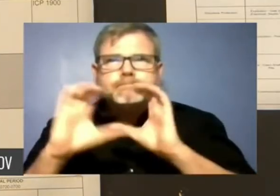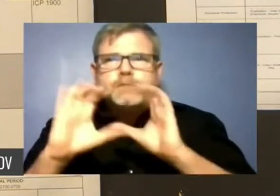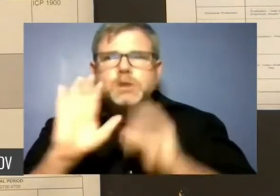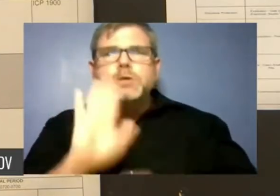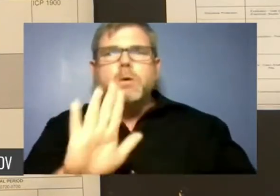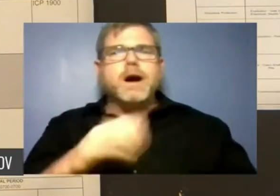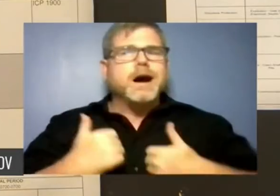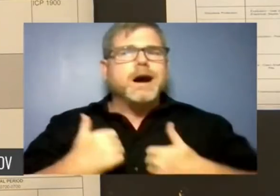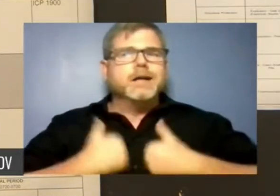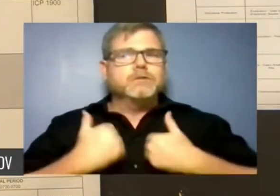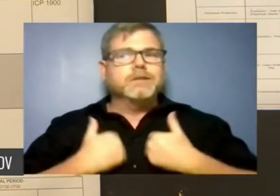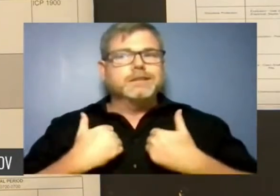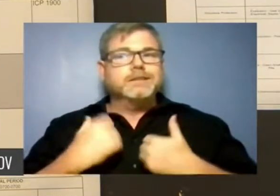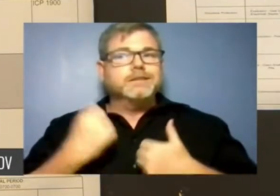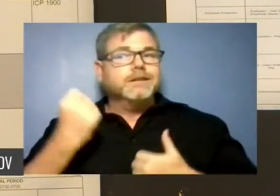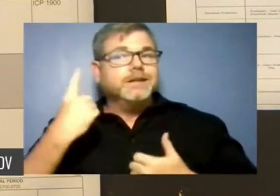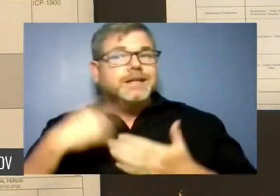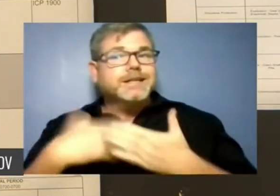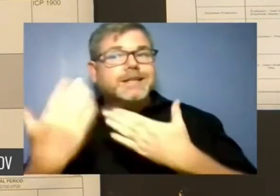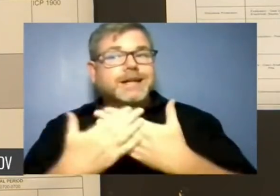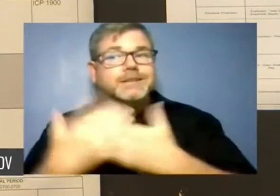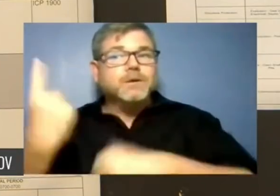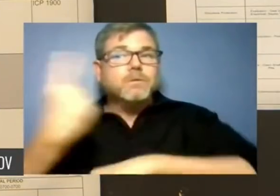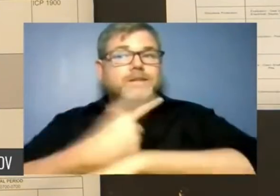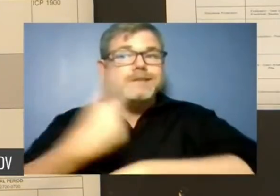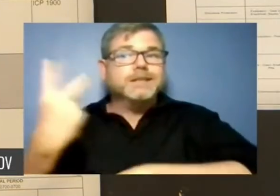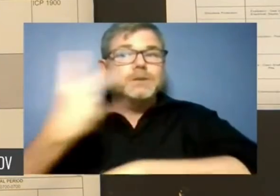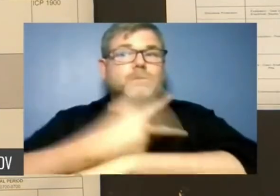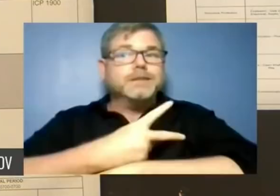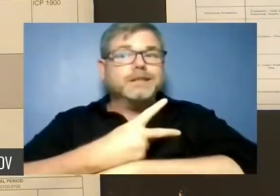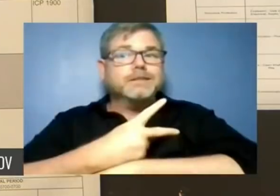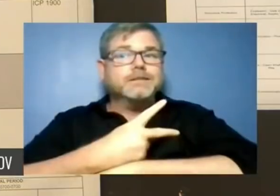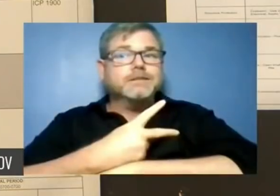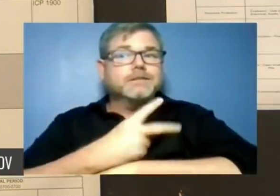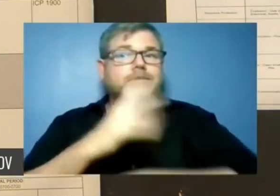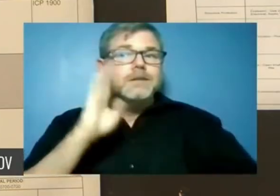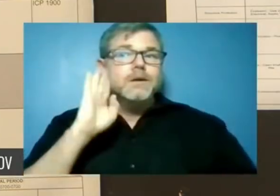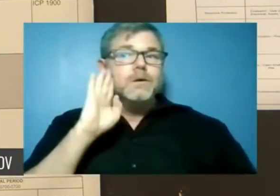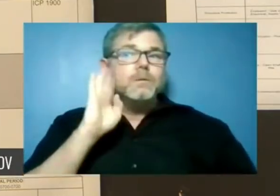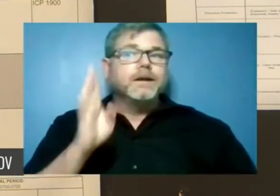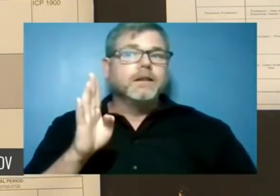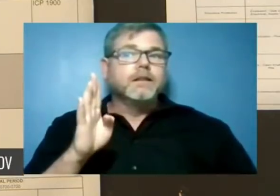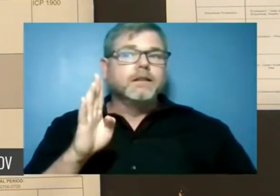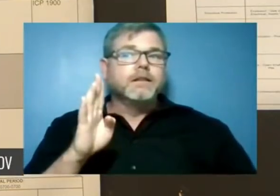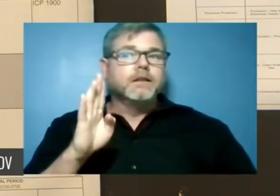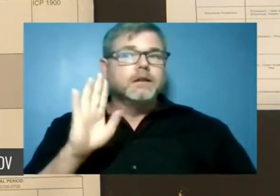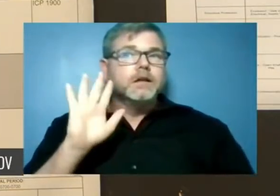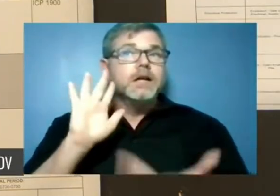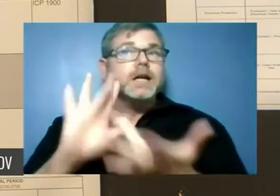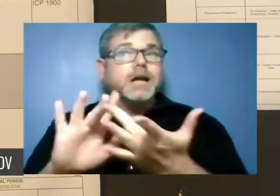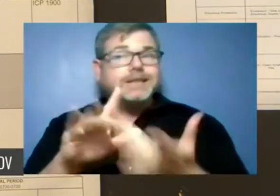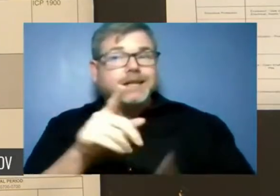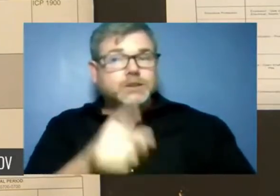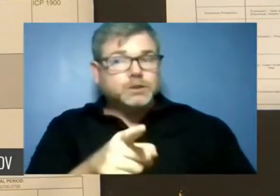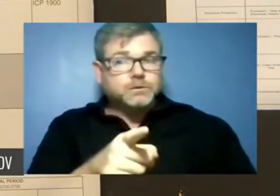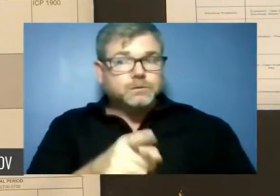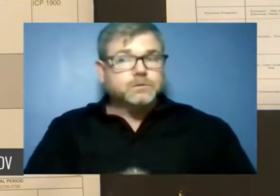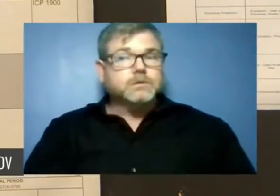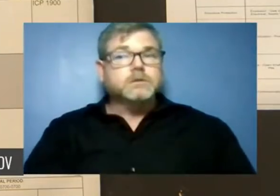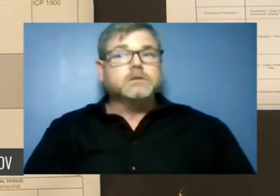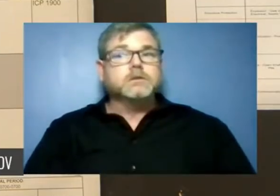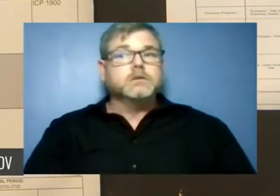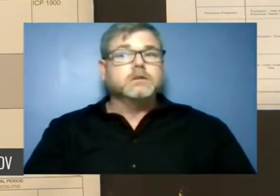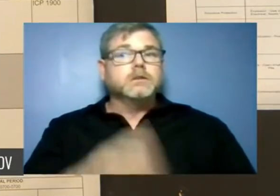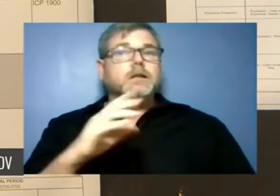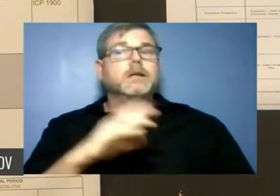and given times to when we will be able to escort you into your property to basically do a visual check of your property, take some